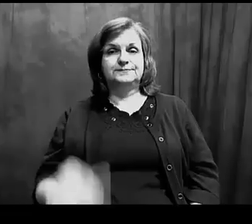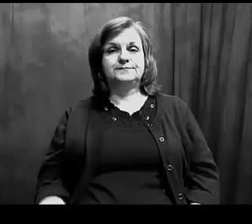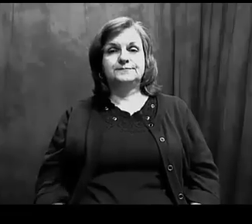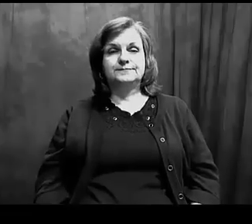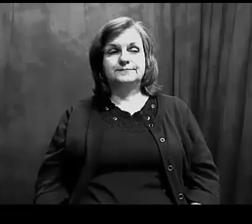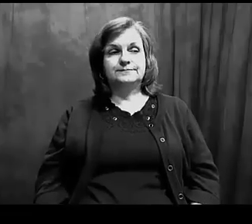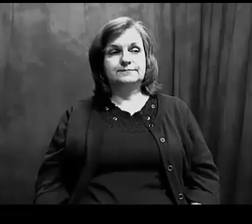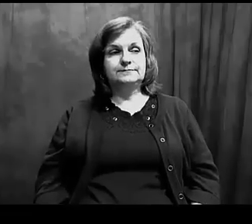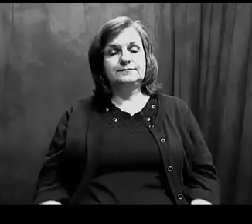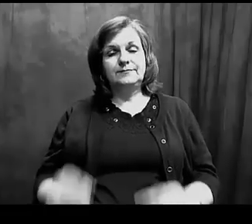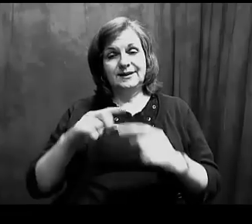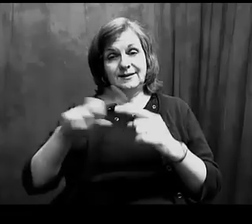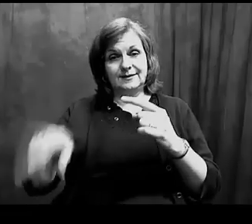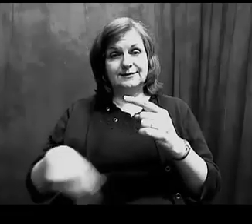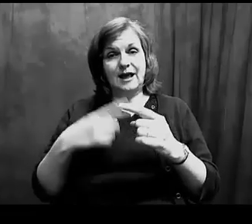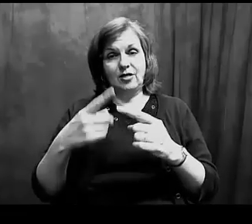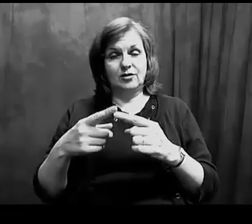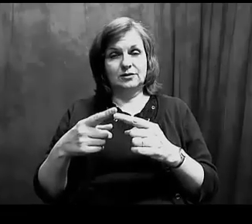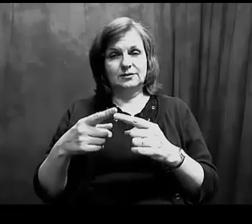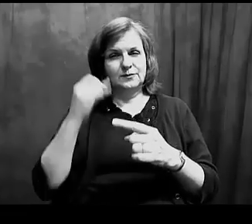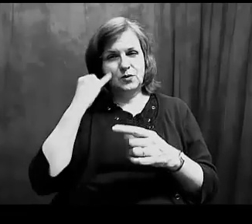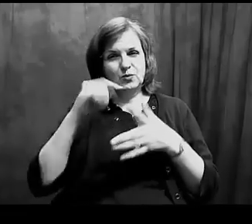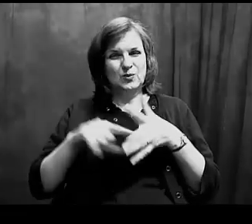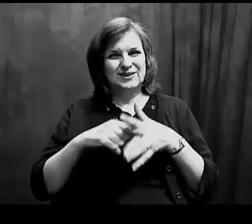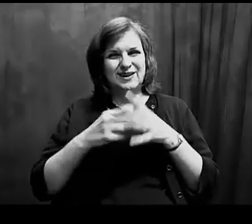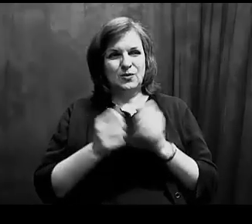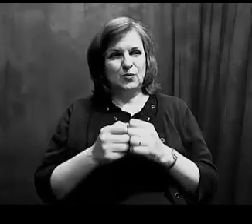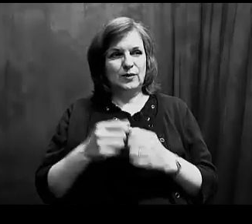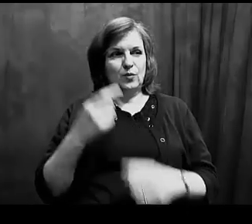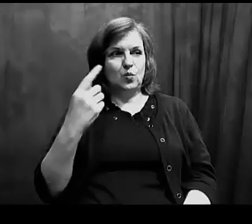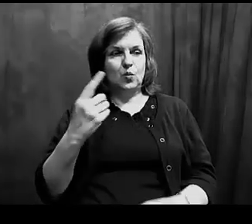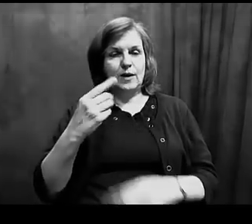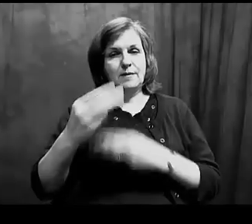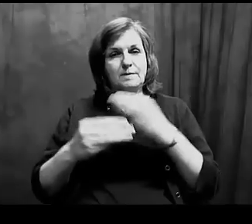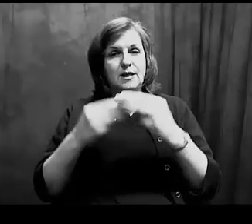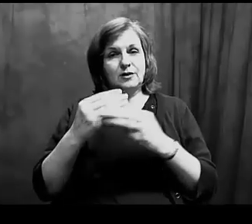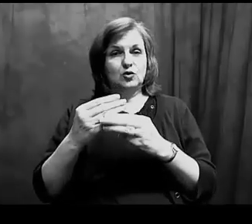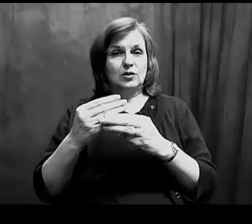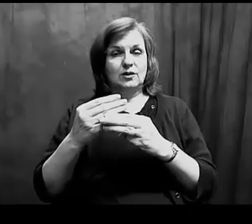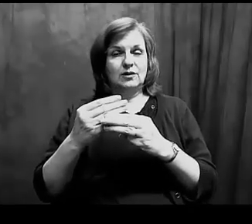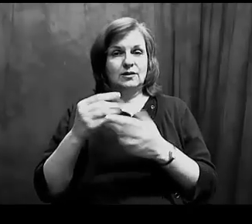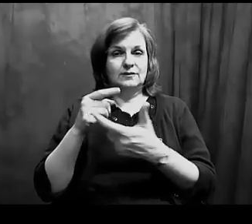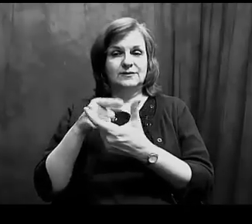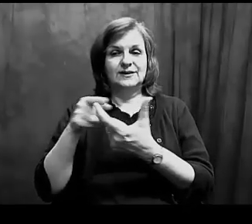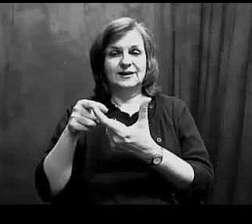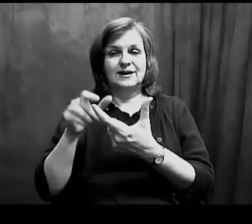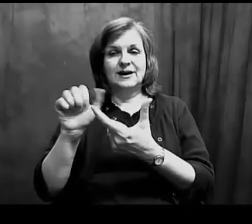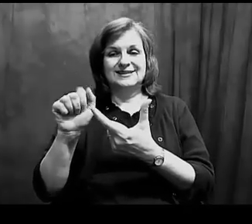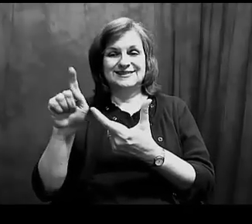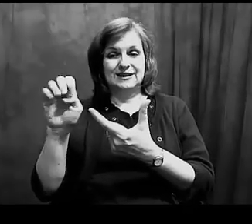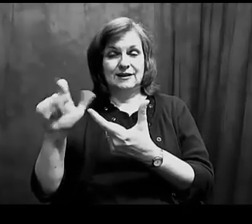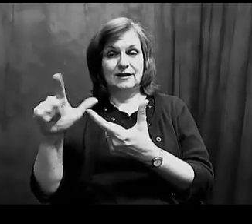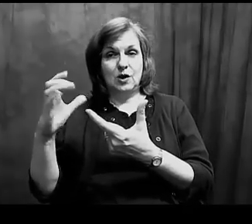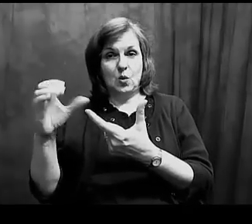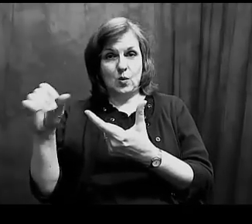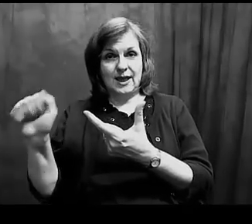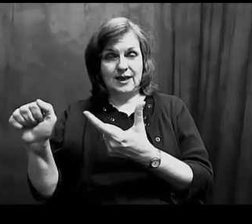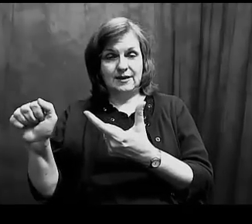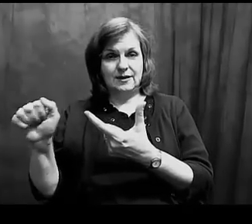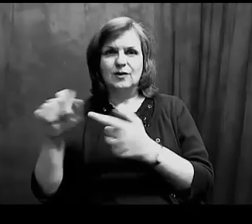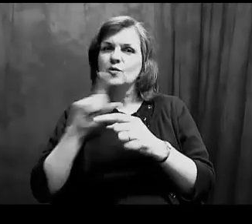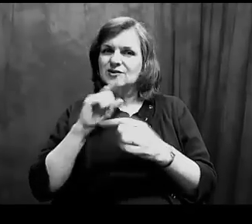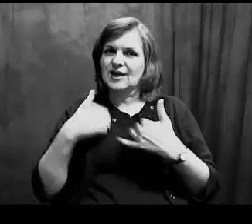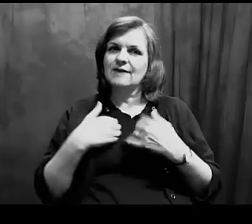the citric acid cycle. The citric acid cycle, if we're starting with one of these, we actually